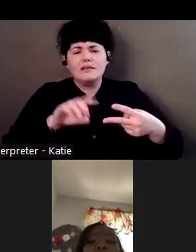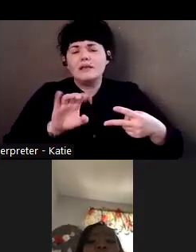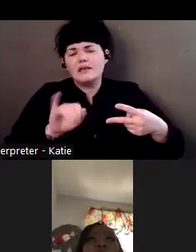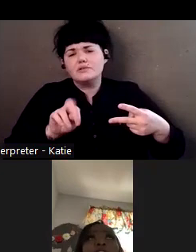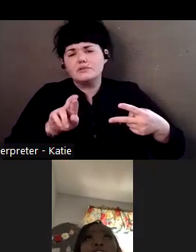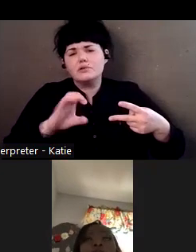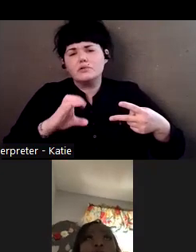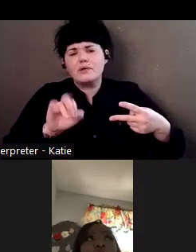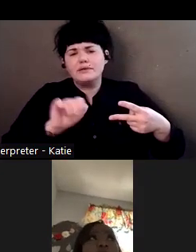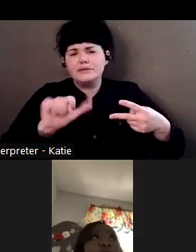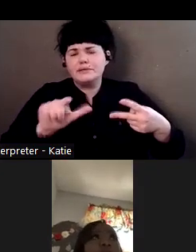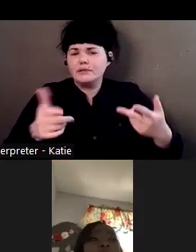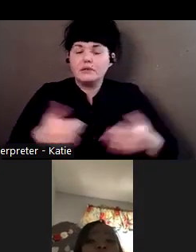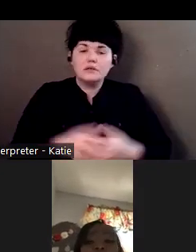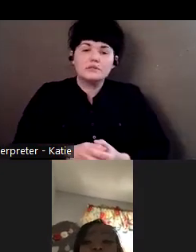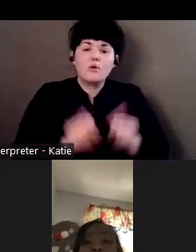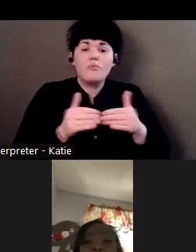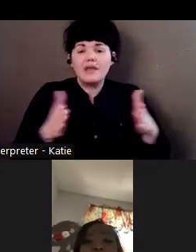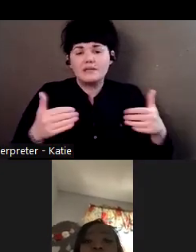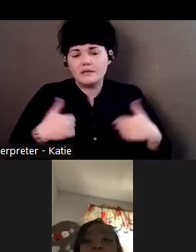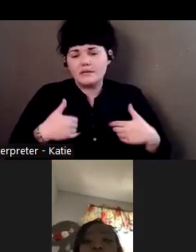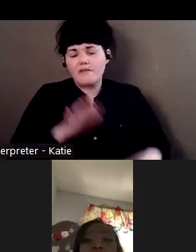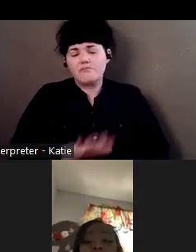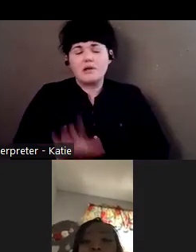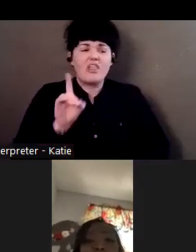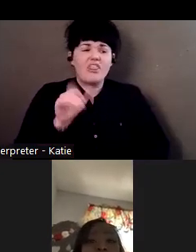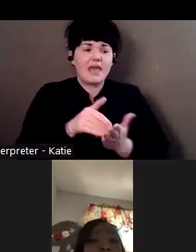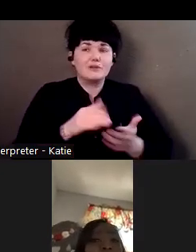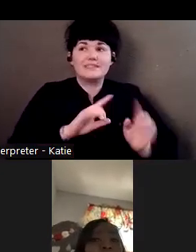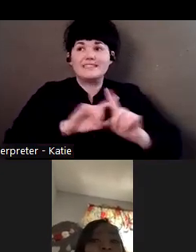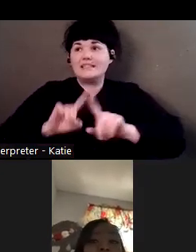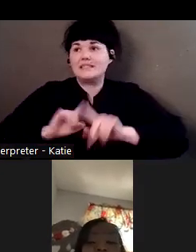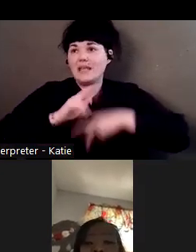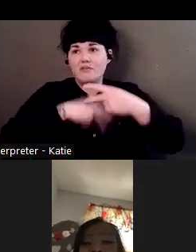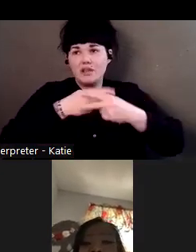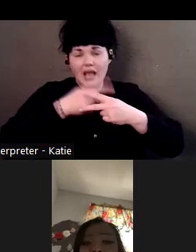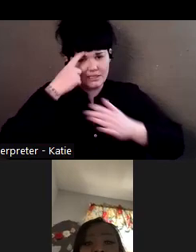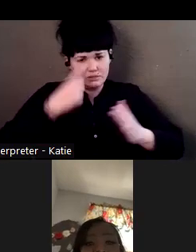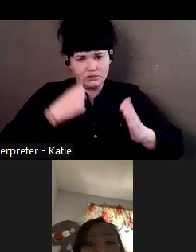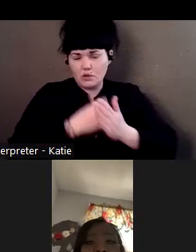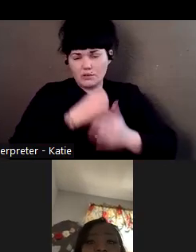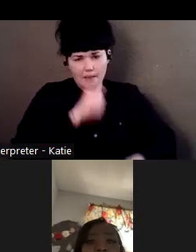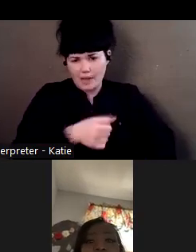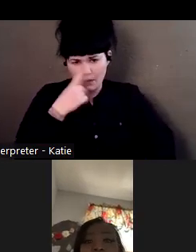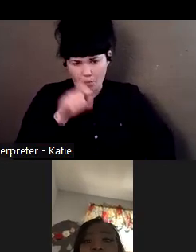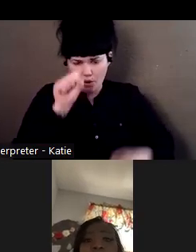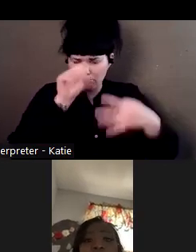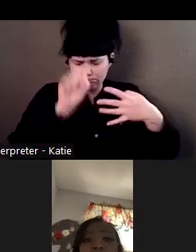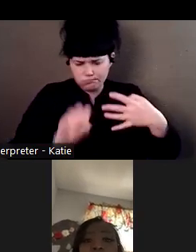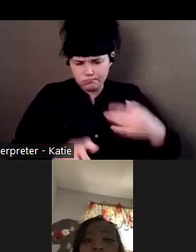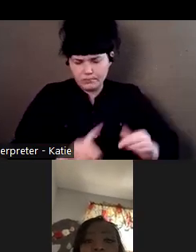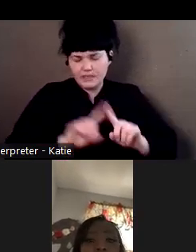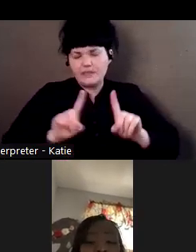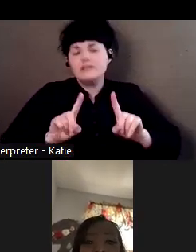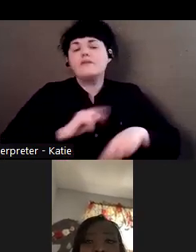basically, there are 1,000 different types of strokes, and I will not bore anybody with the different types of strokes because the brain